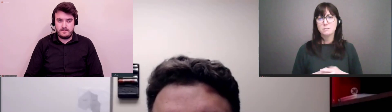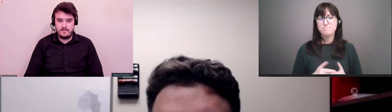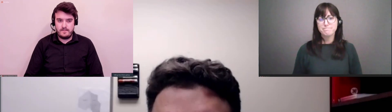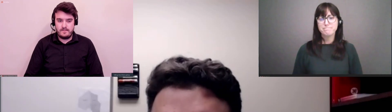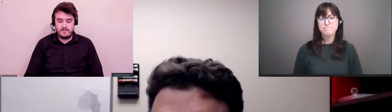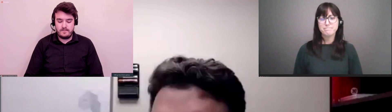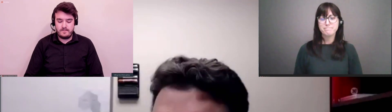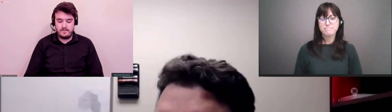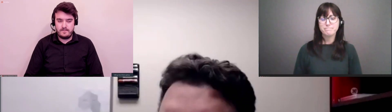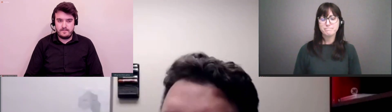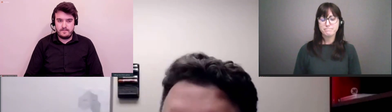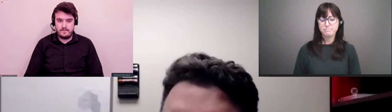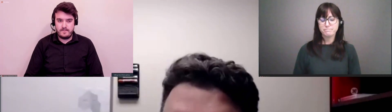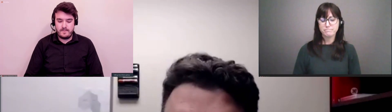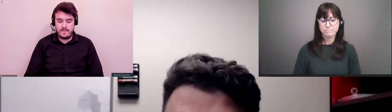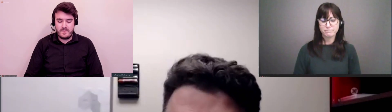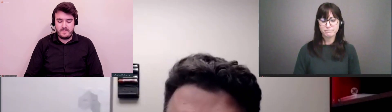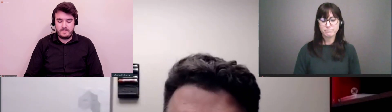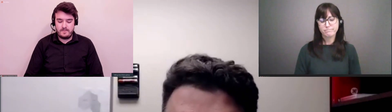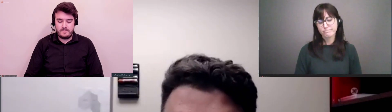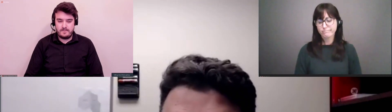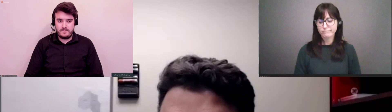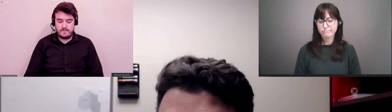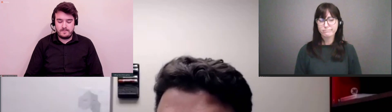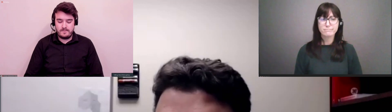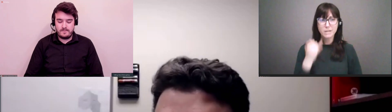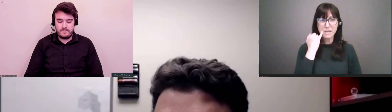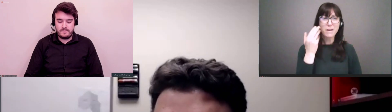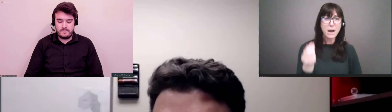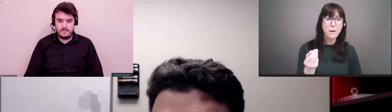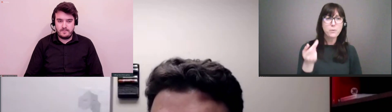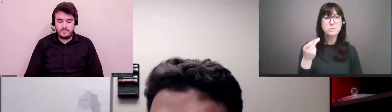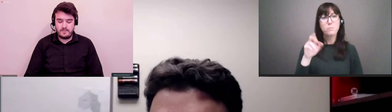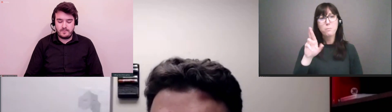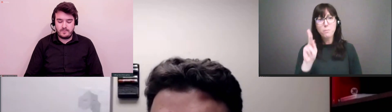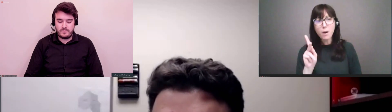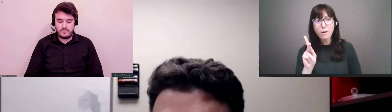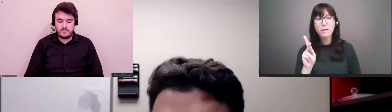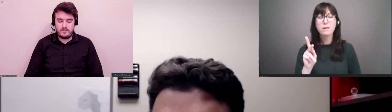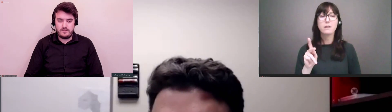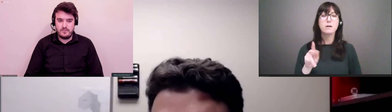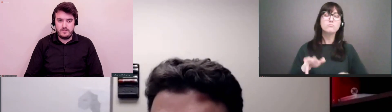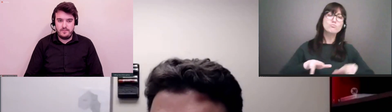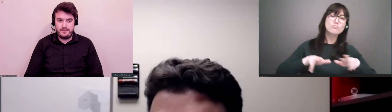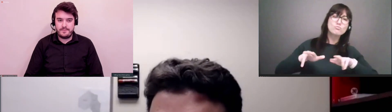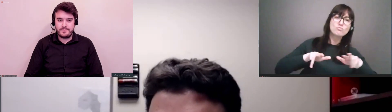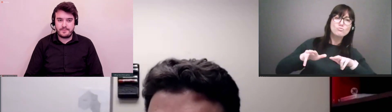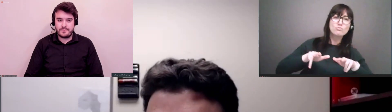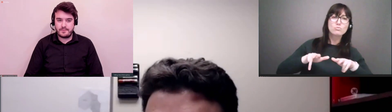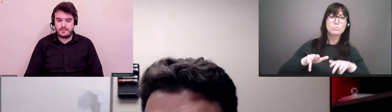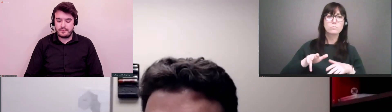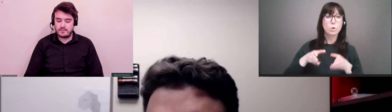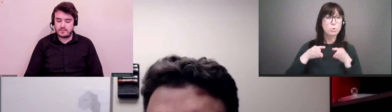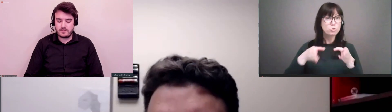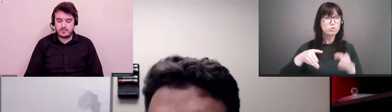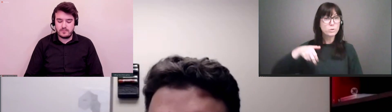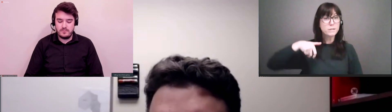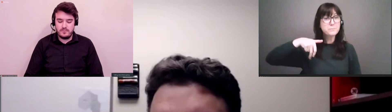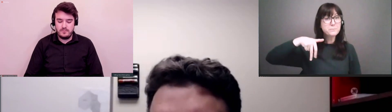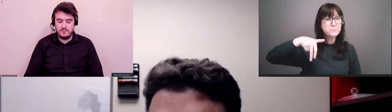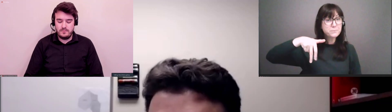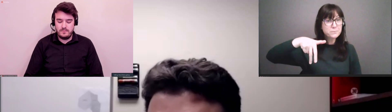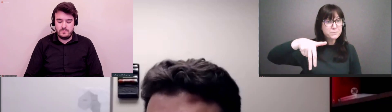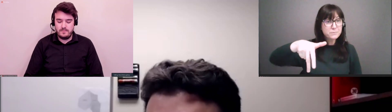you know, and so, you know, walking through the park, or walking down the path, or walking on the sidewalk is an